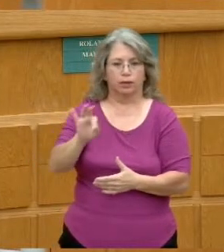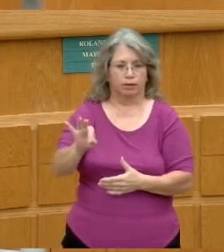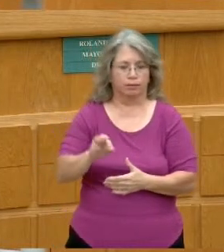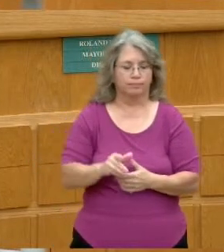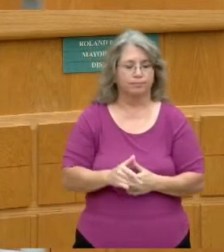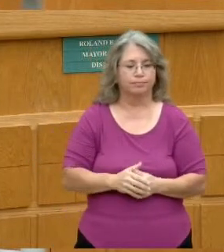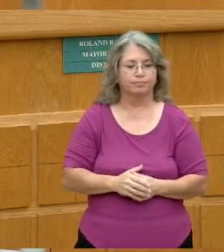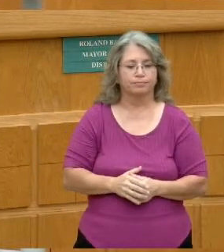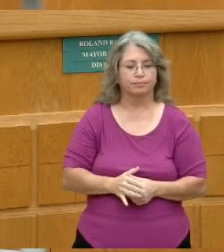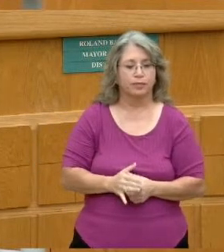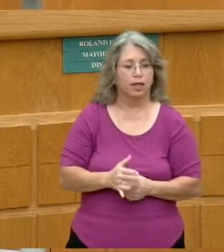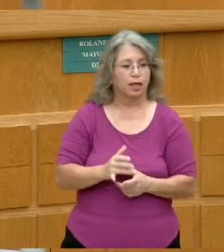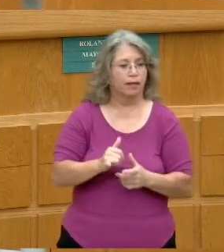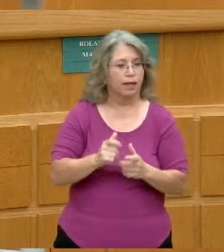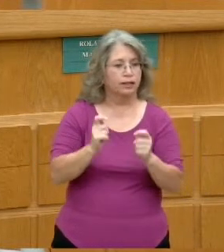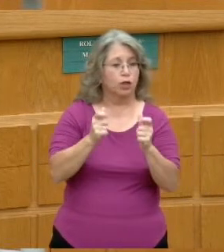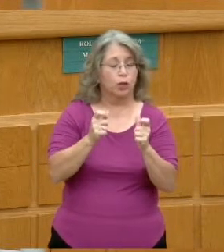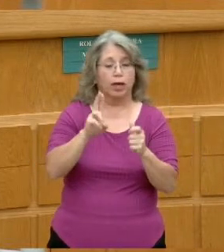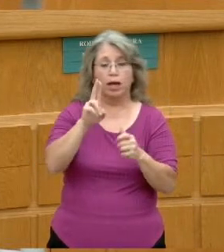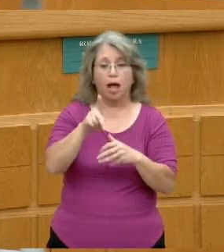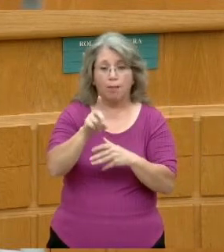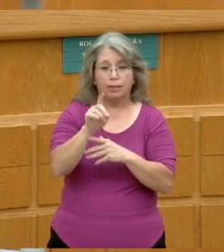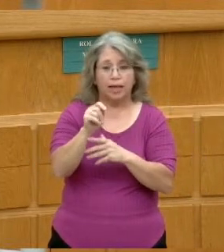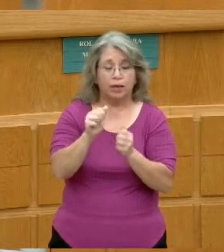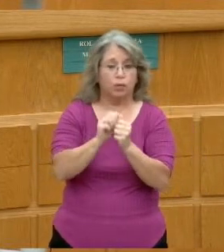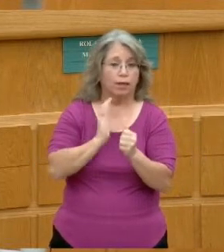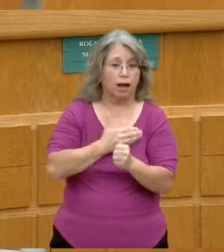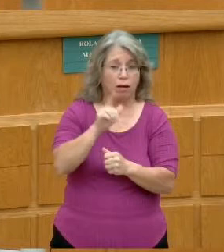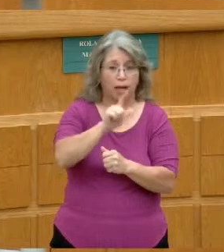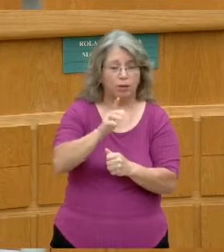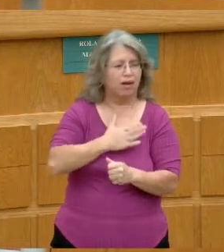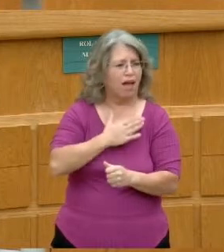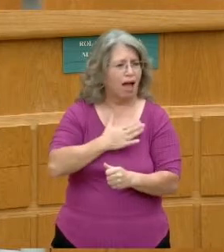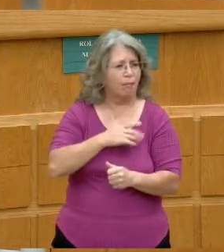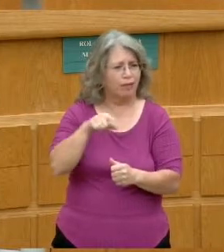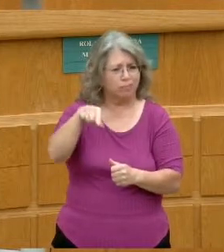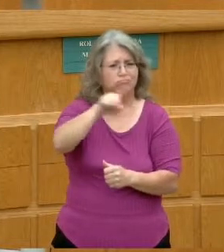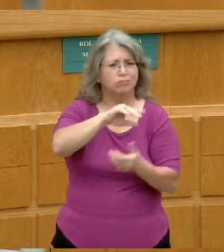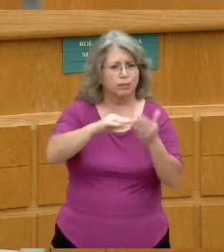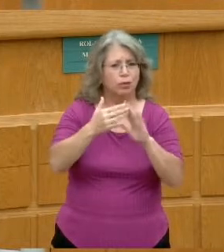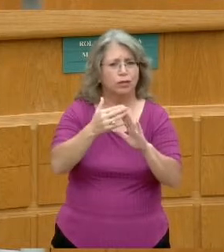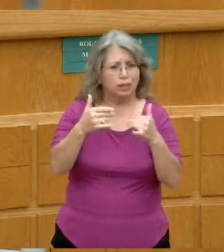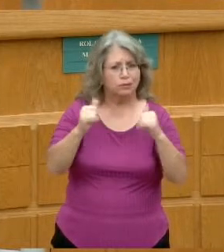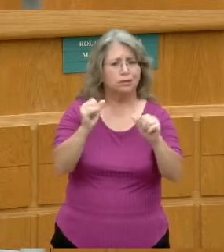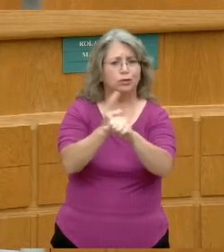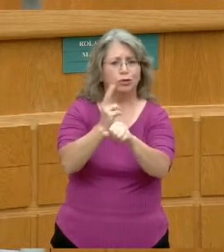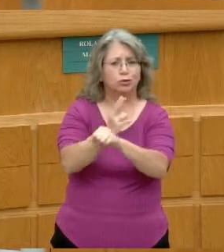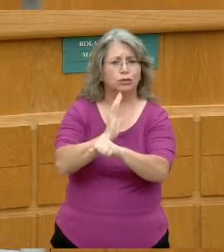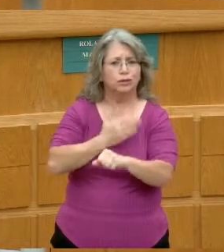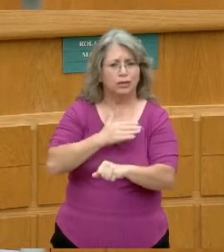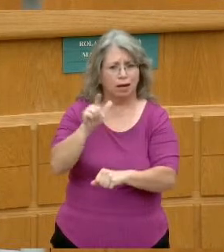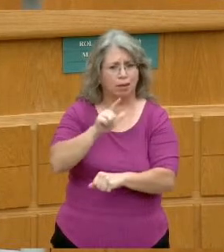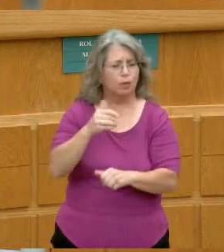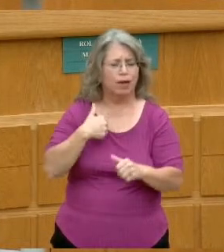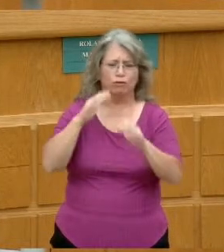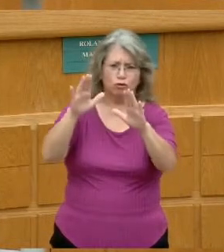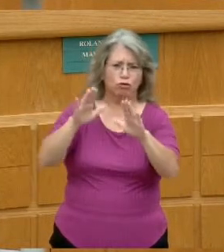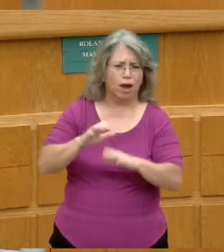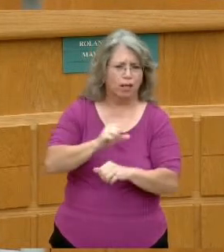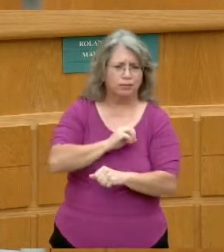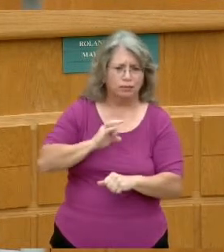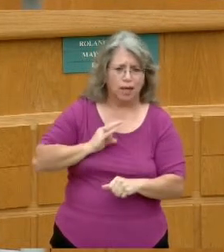quick update in our library. We're glad the community continues to utilize our library services. We have a great library staff and a great